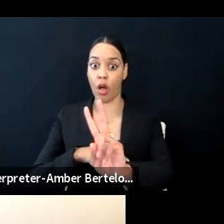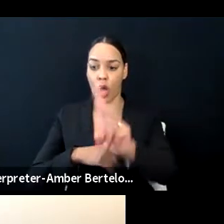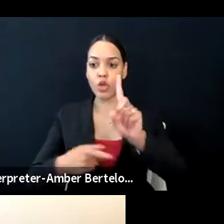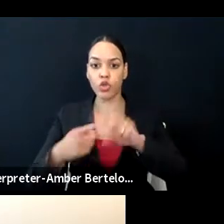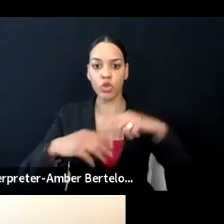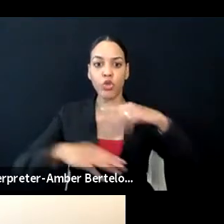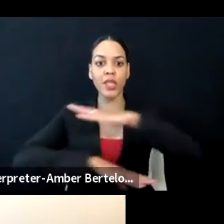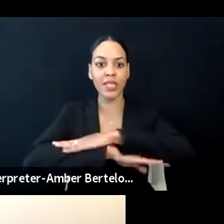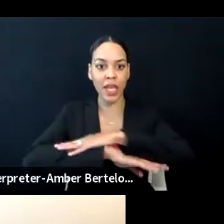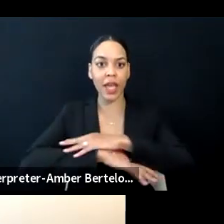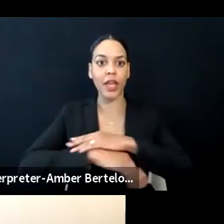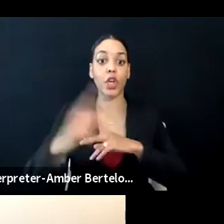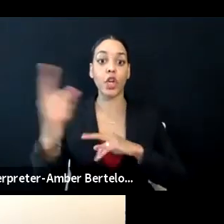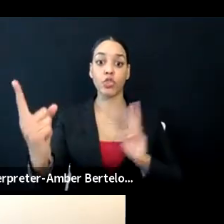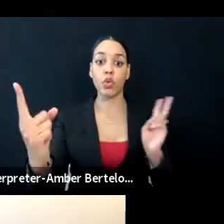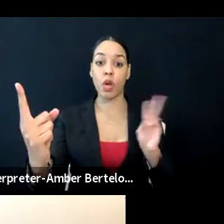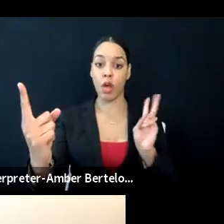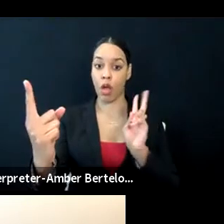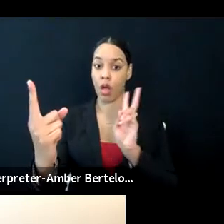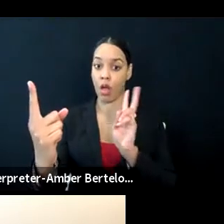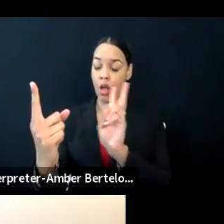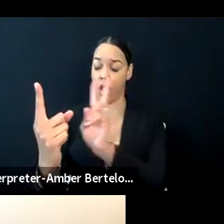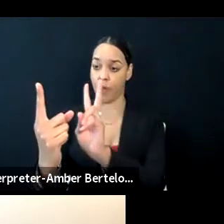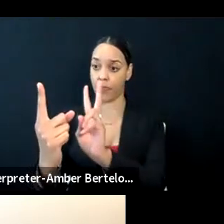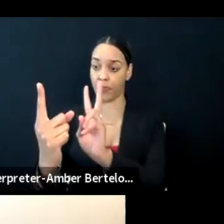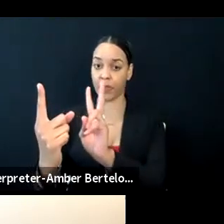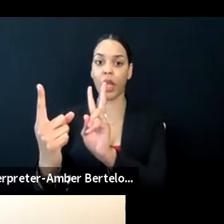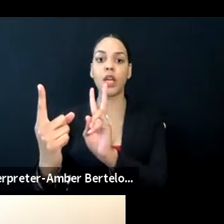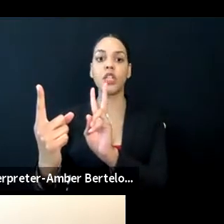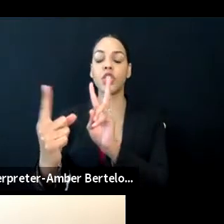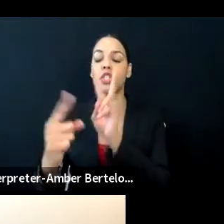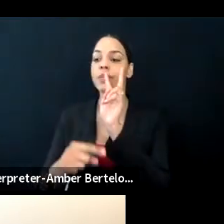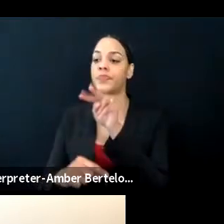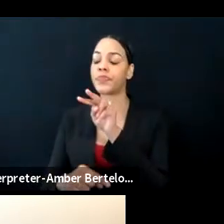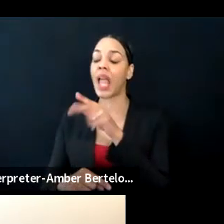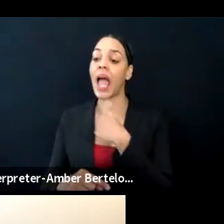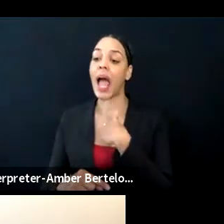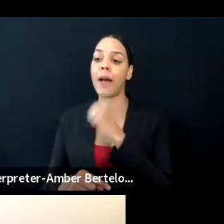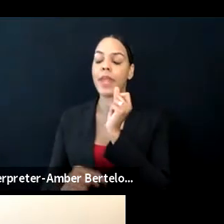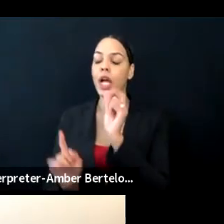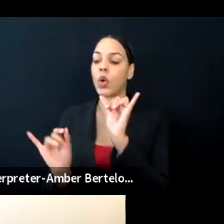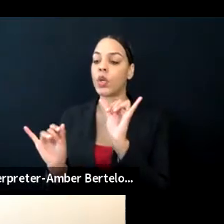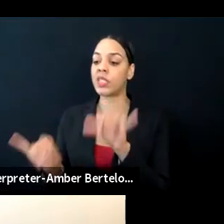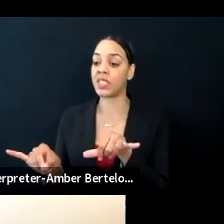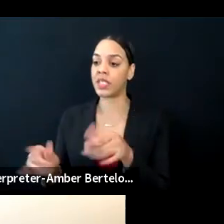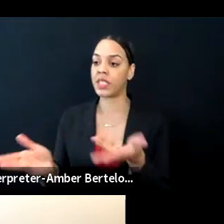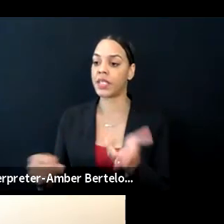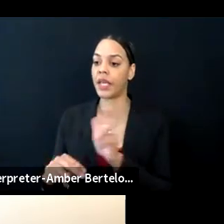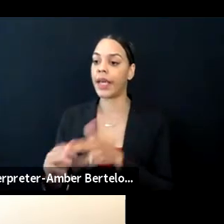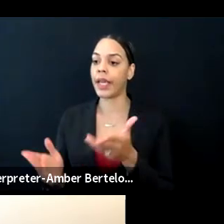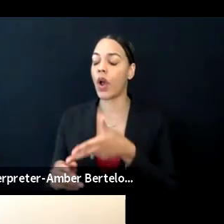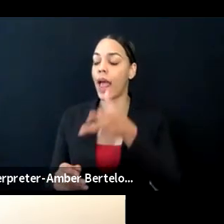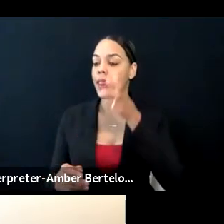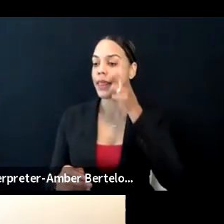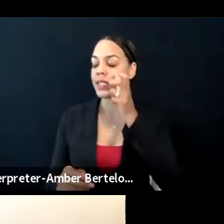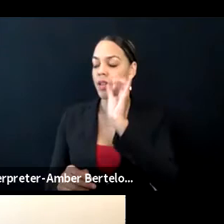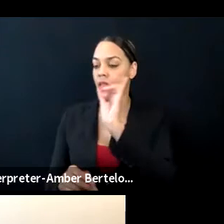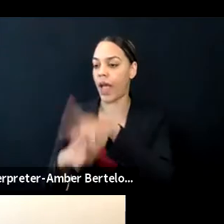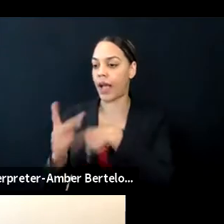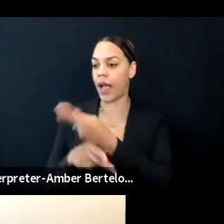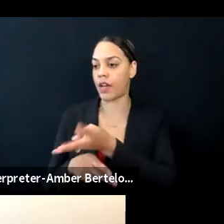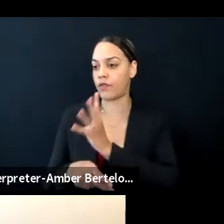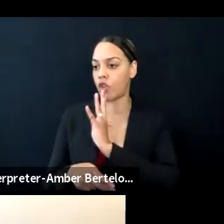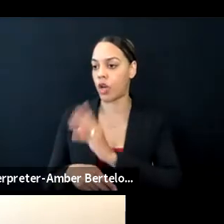to look me in my face and say, "I'm not going to sit here and listen to that kind of talk."